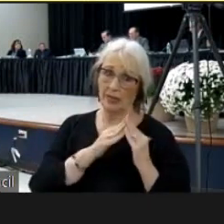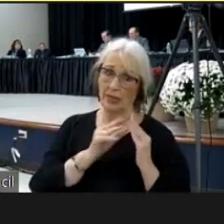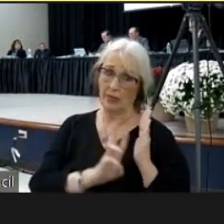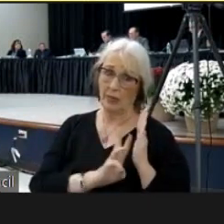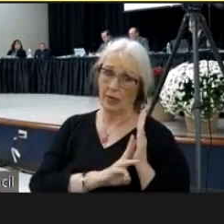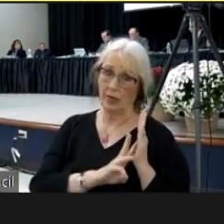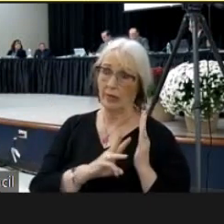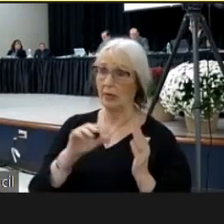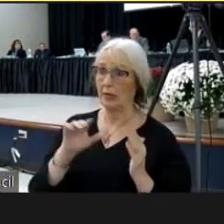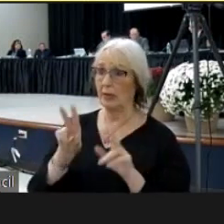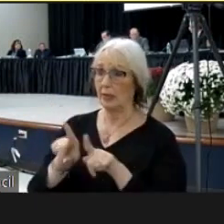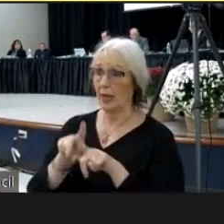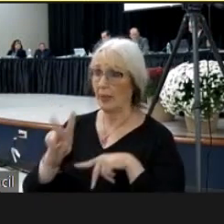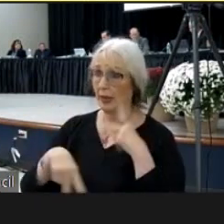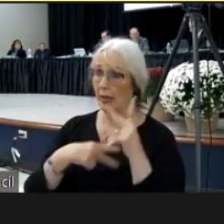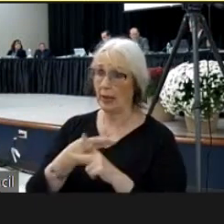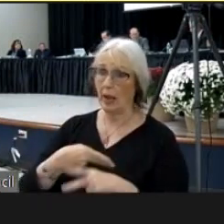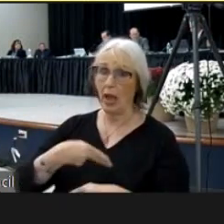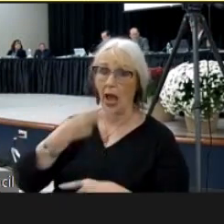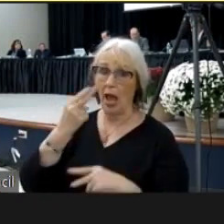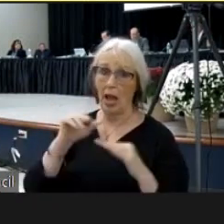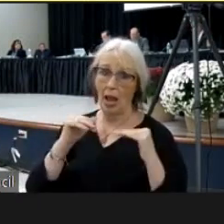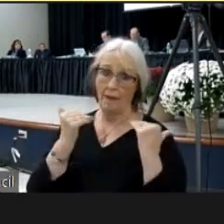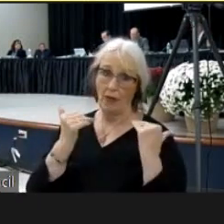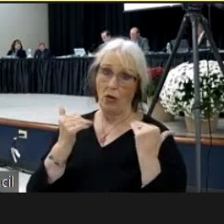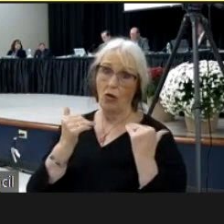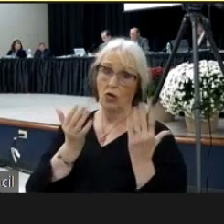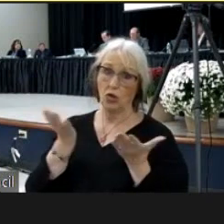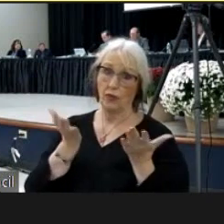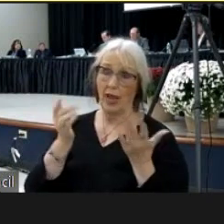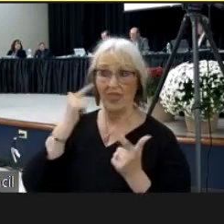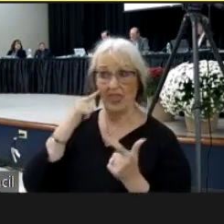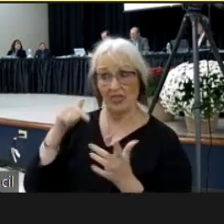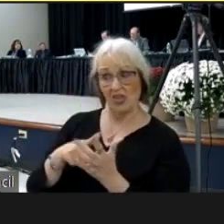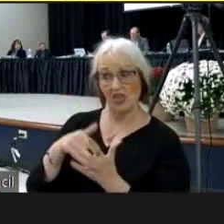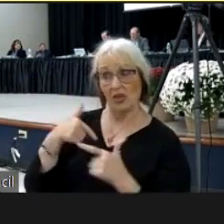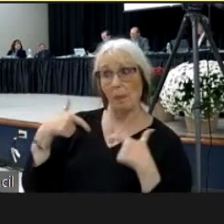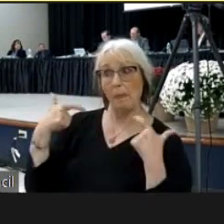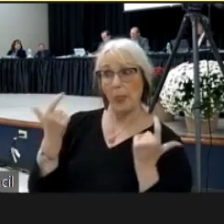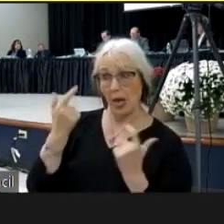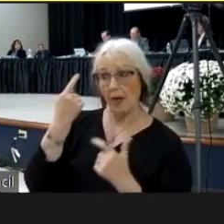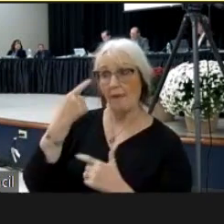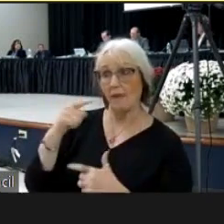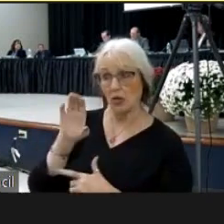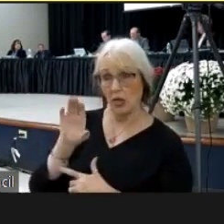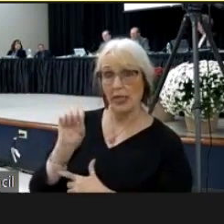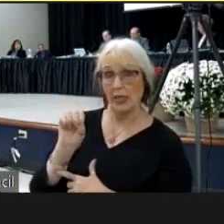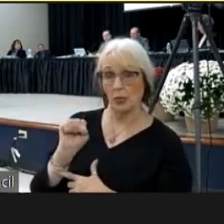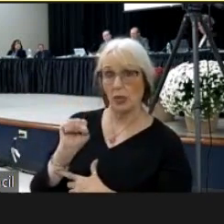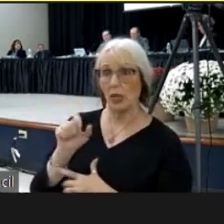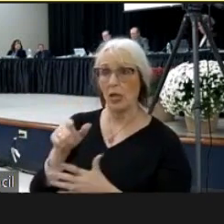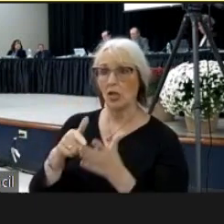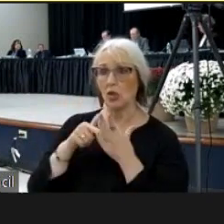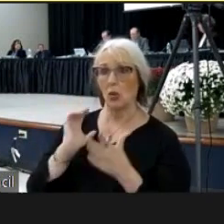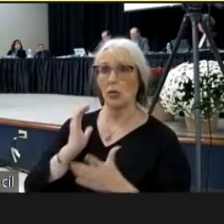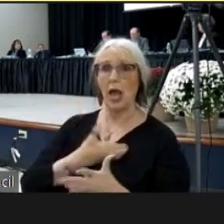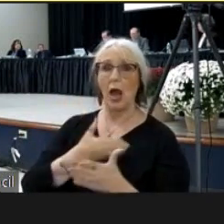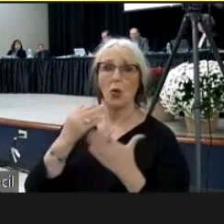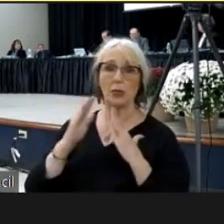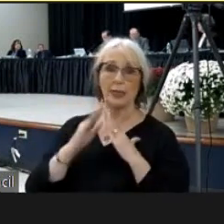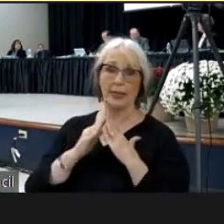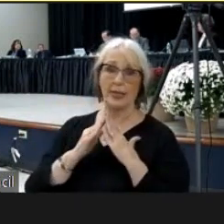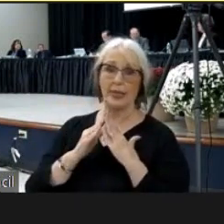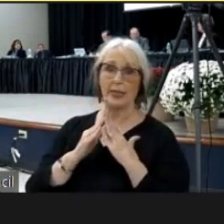of high quality services. And I think this is a big win for China Spring, and it shows our city investment in